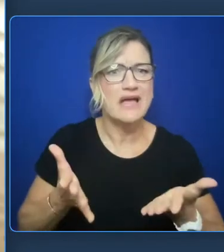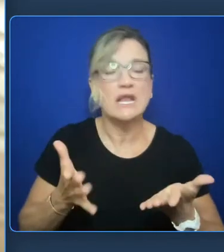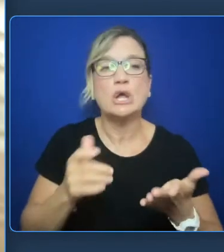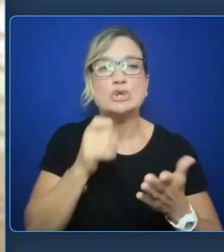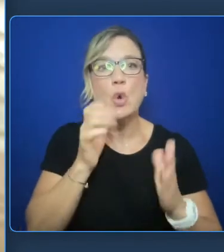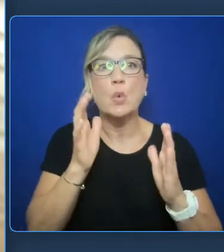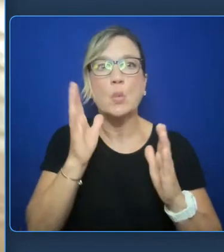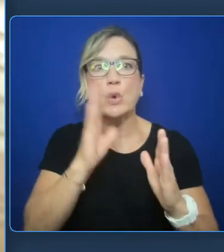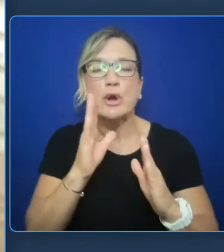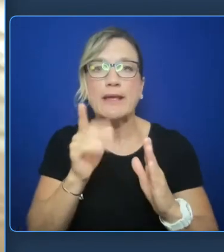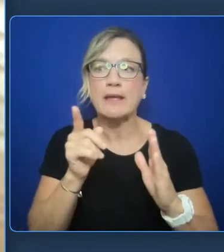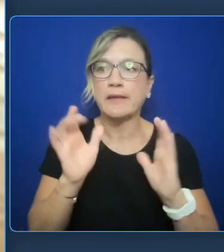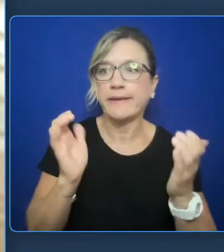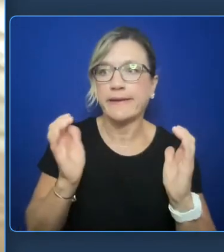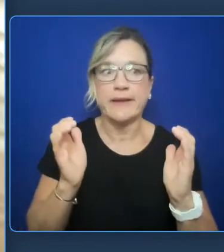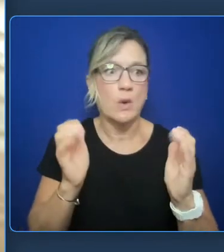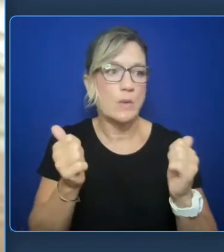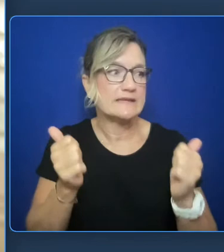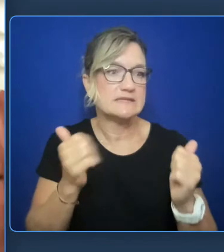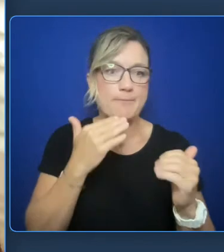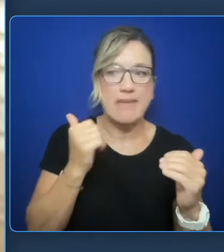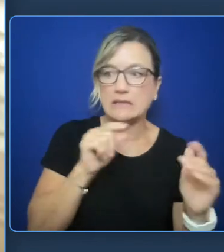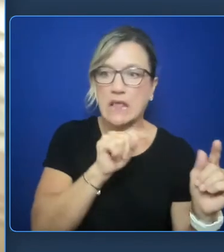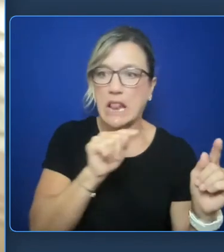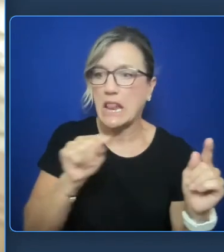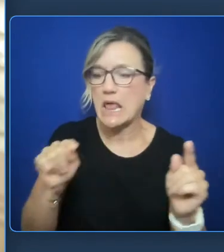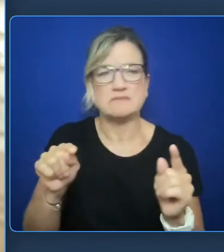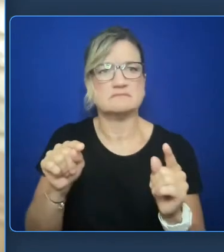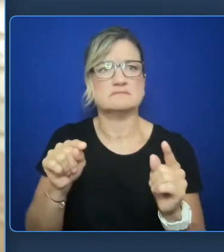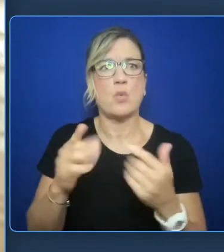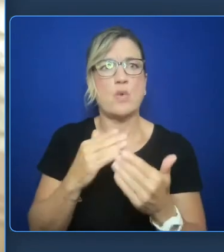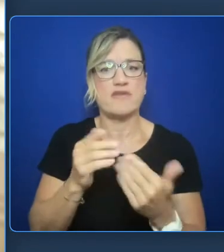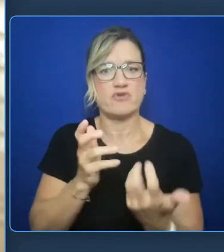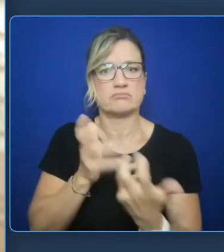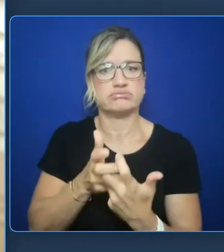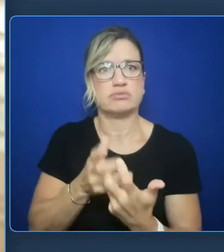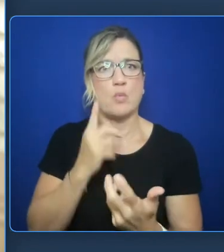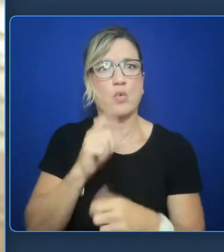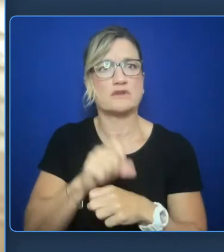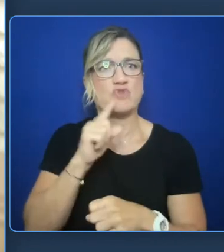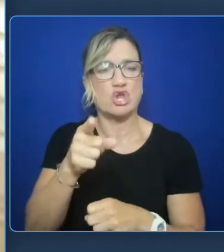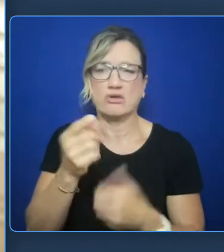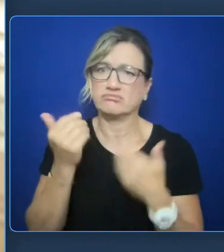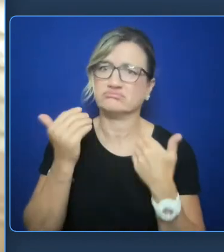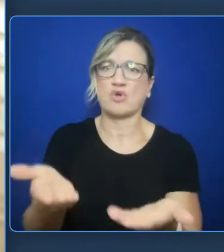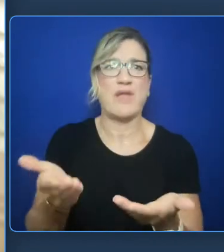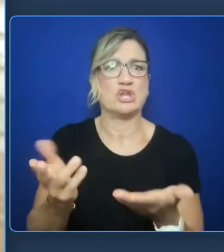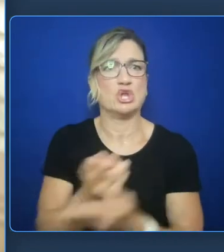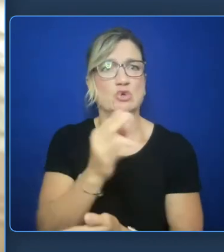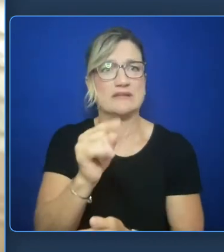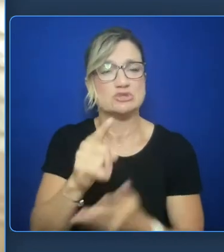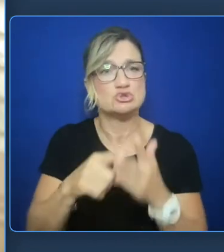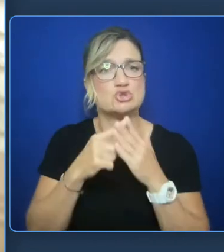one. I would just say, well, this one works for me, and grab onto that one and start coding.